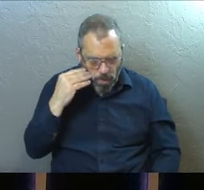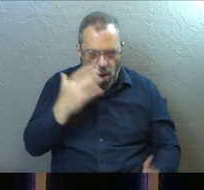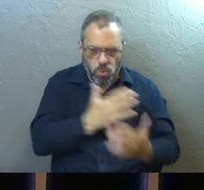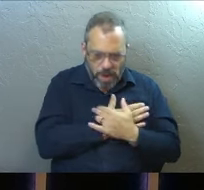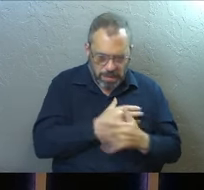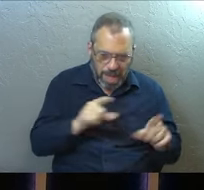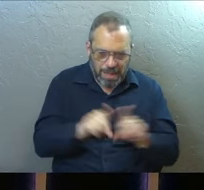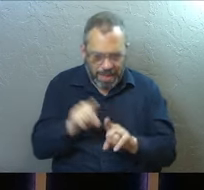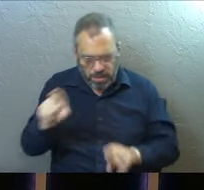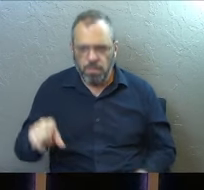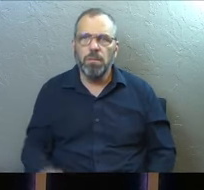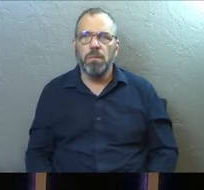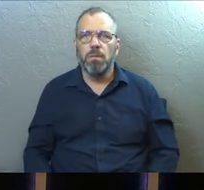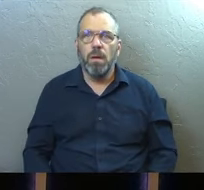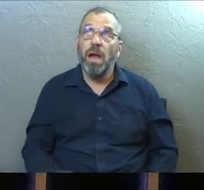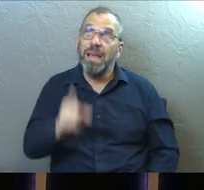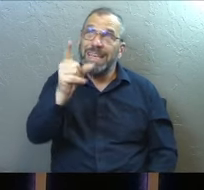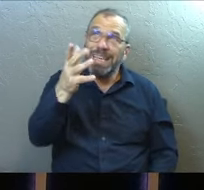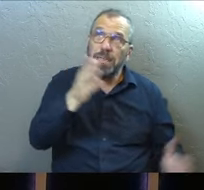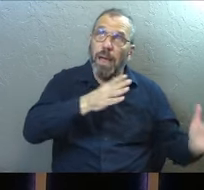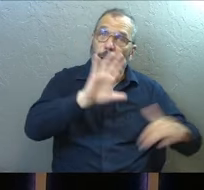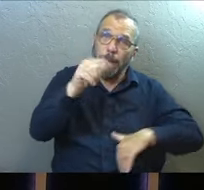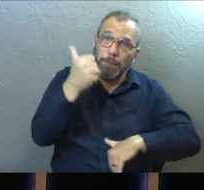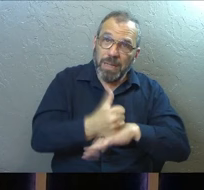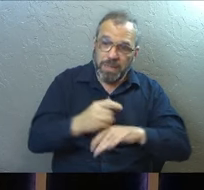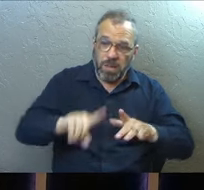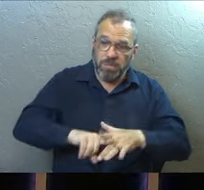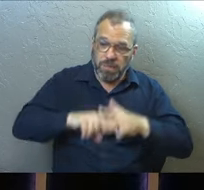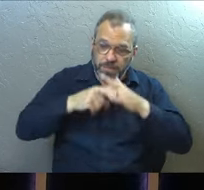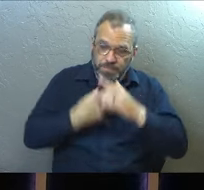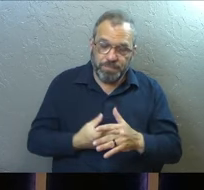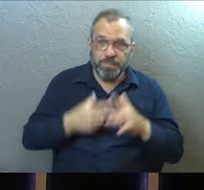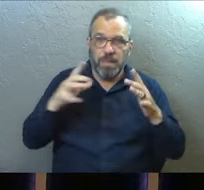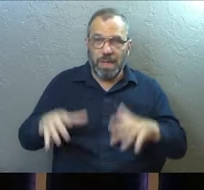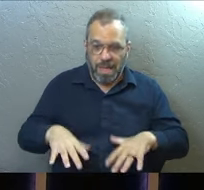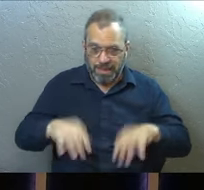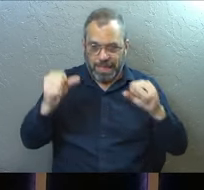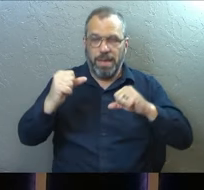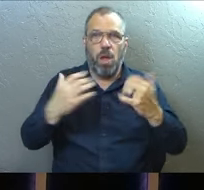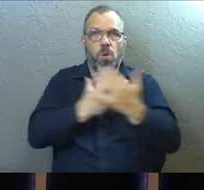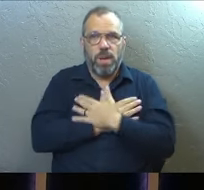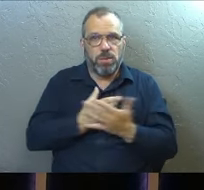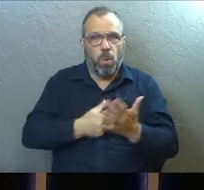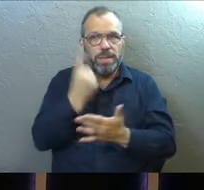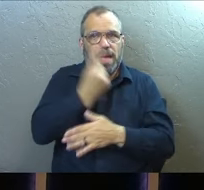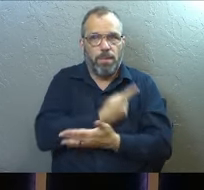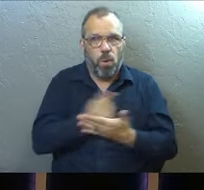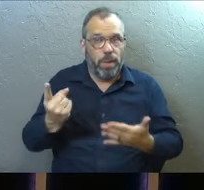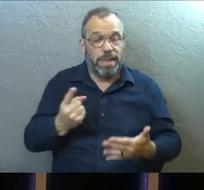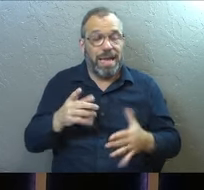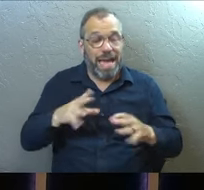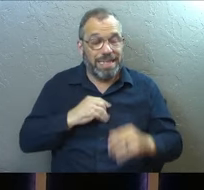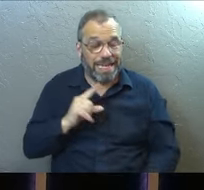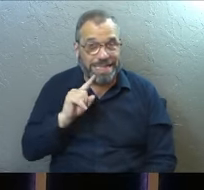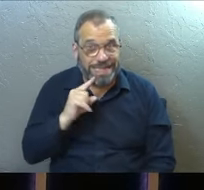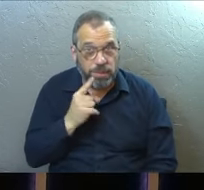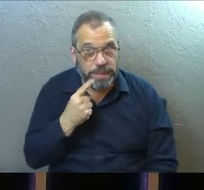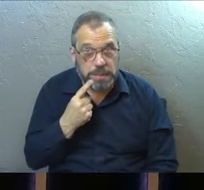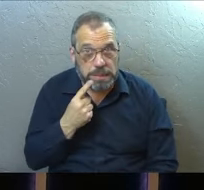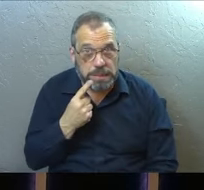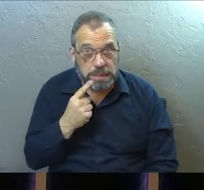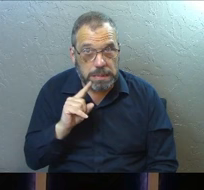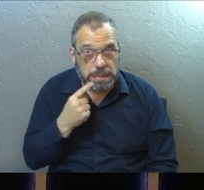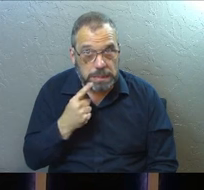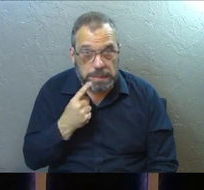do. Right? Like, this is what God has placed from the very beginning, is to take rest once a week and to take it seriously. He's